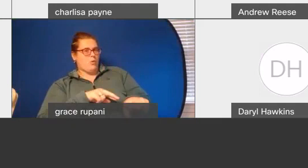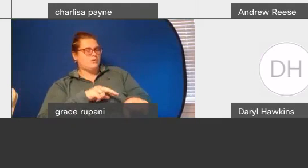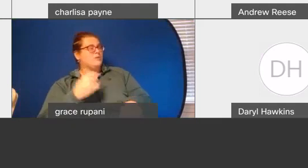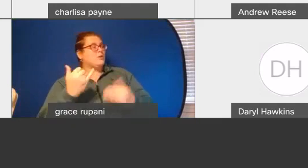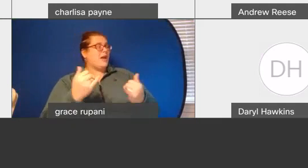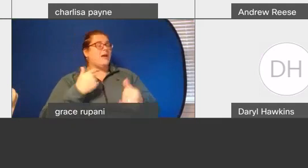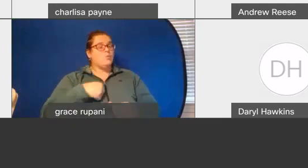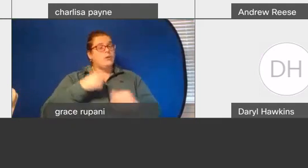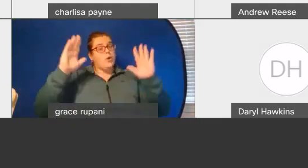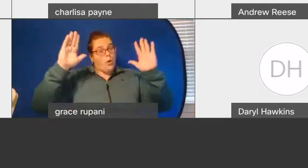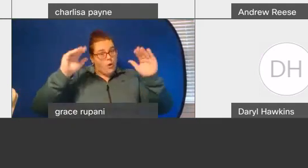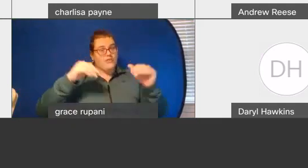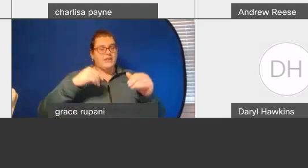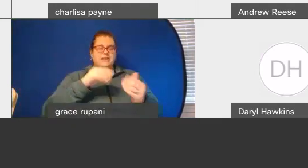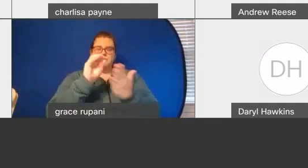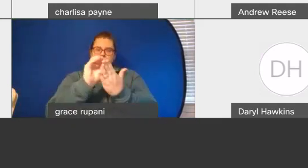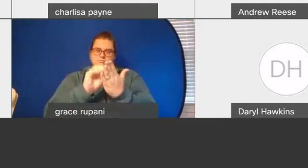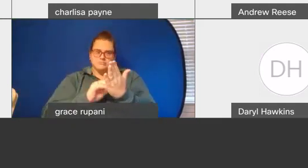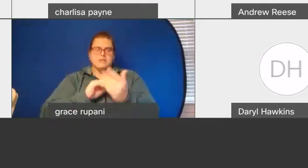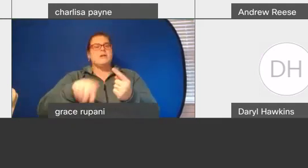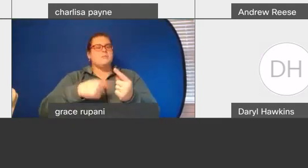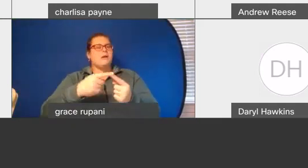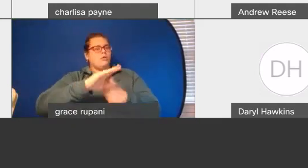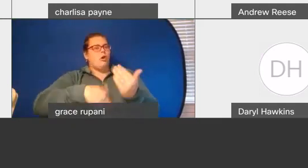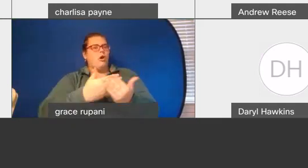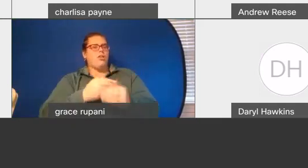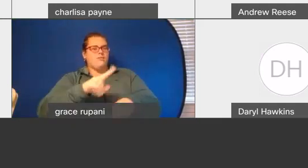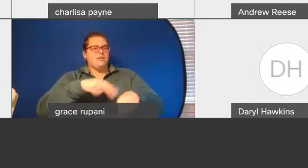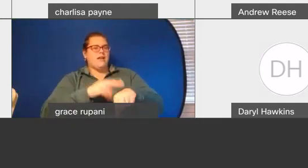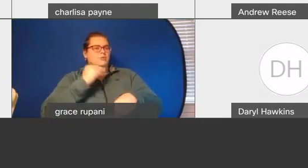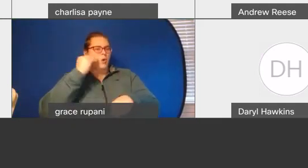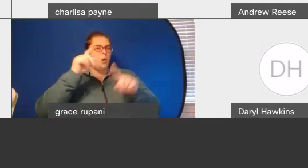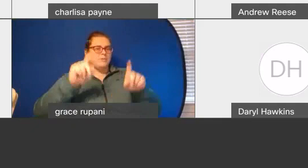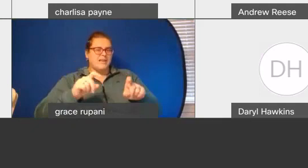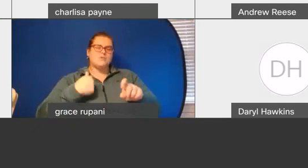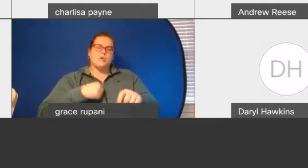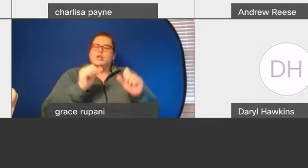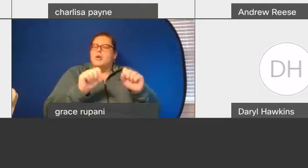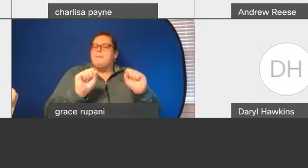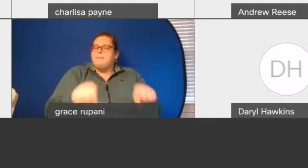who've tested positive in natural homes. So that could also be where we see a little bump up there.